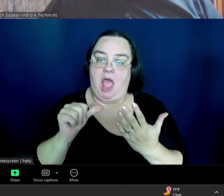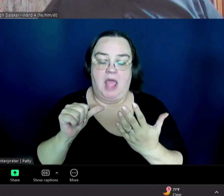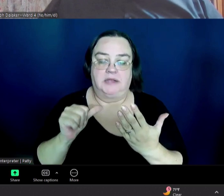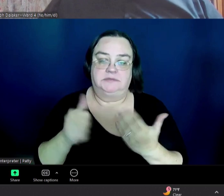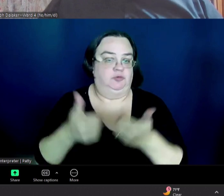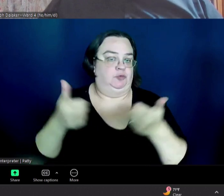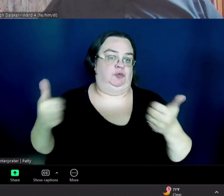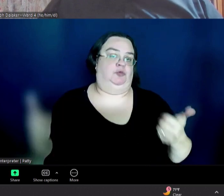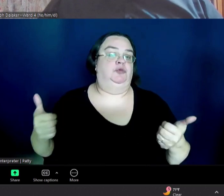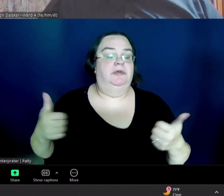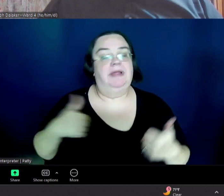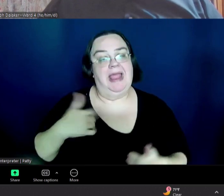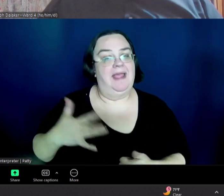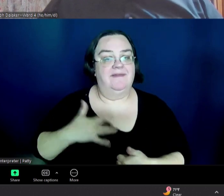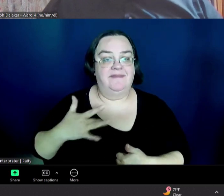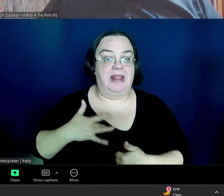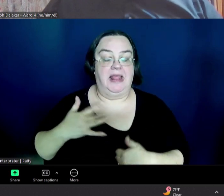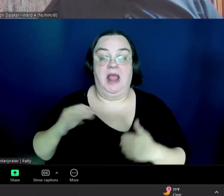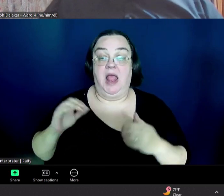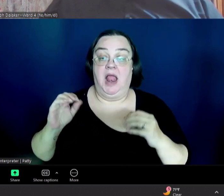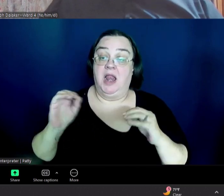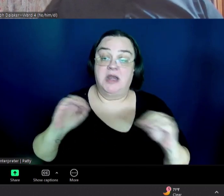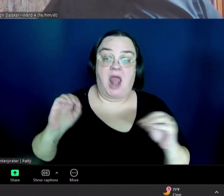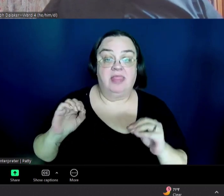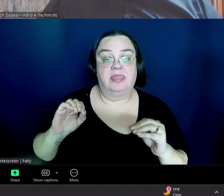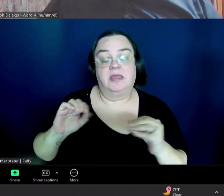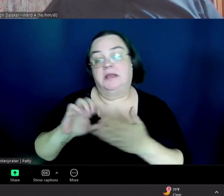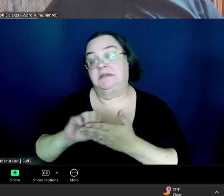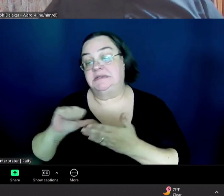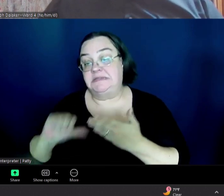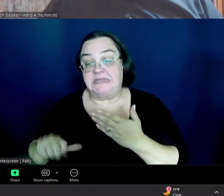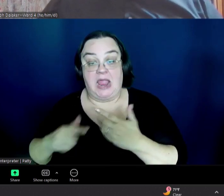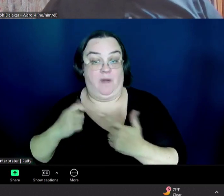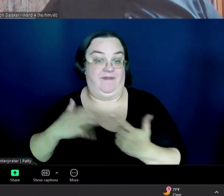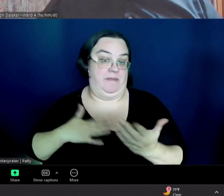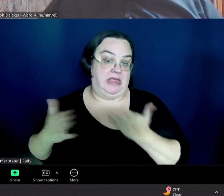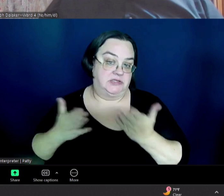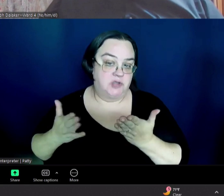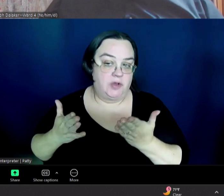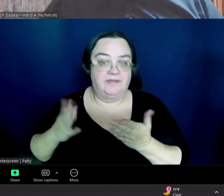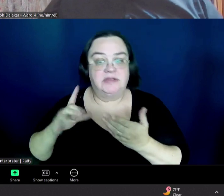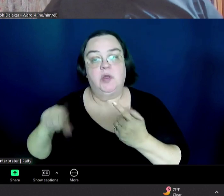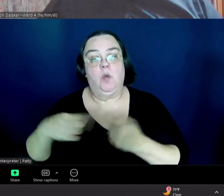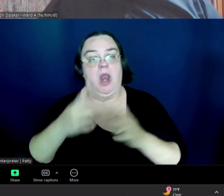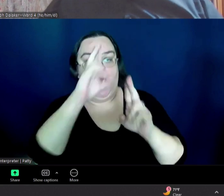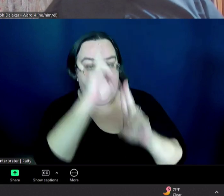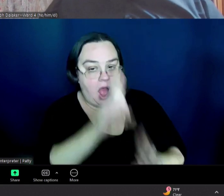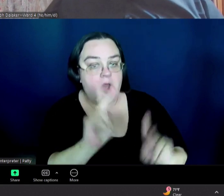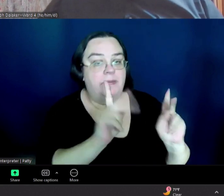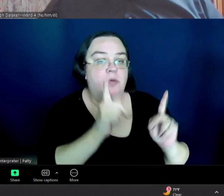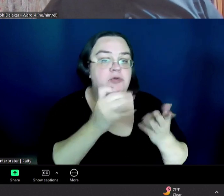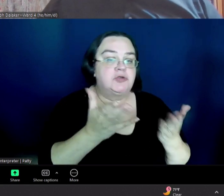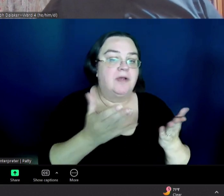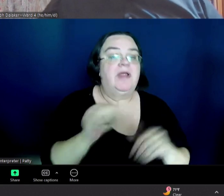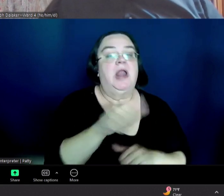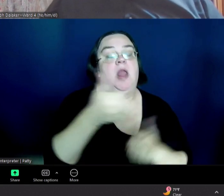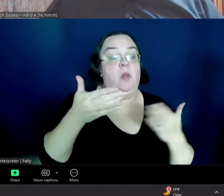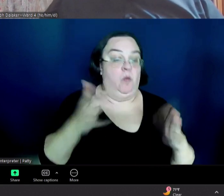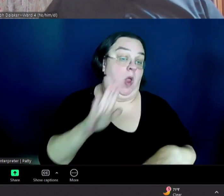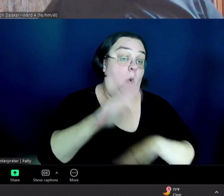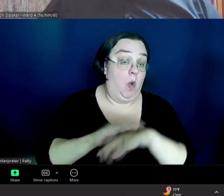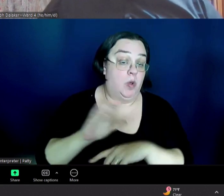I feel nothing taken away from my service by honoring folks who have served in a different way on Cheverly Ave.